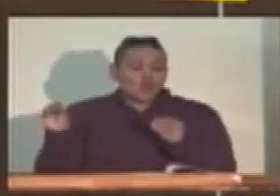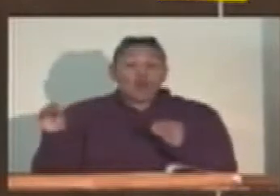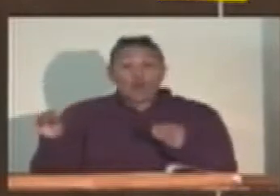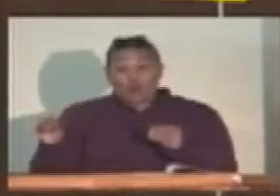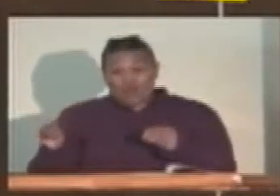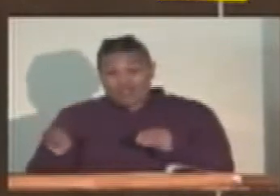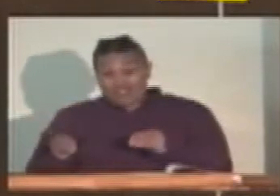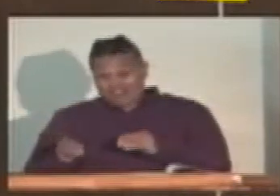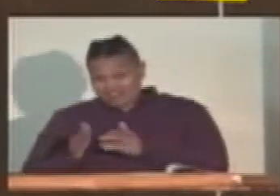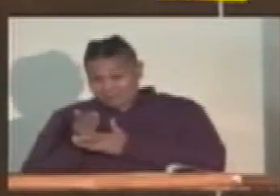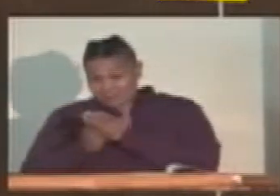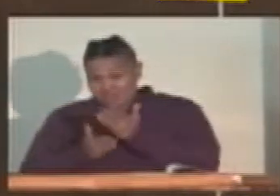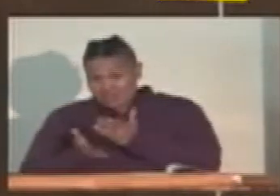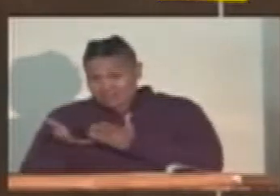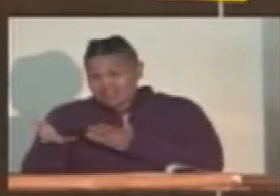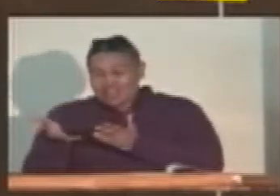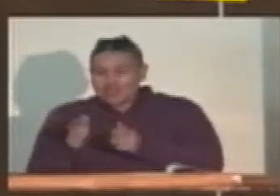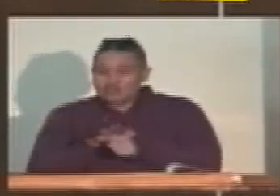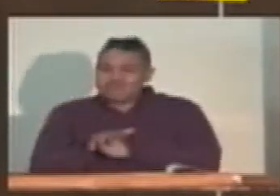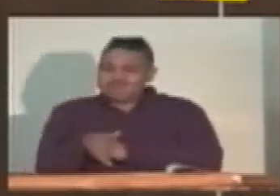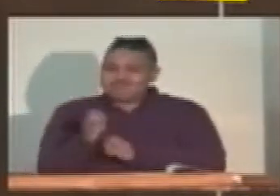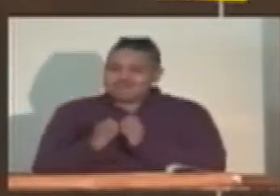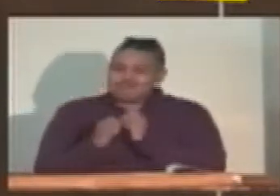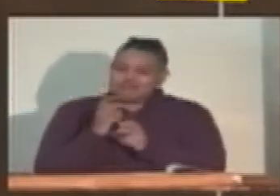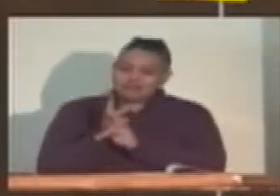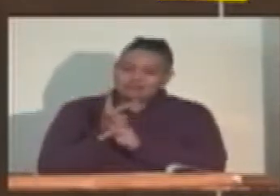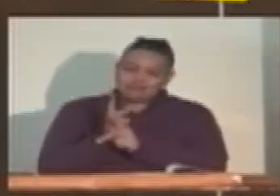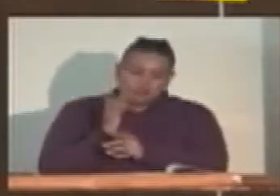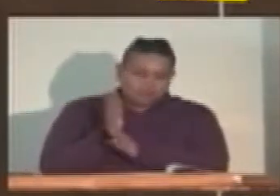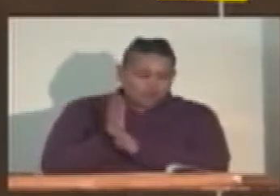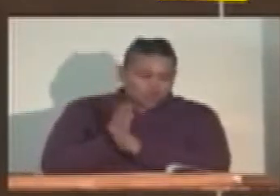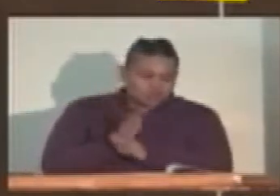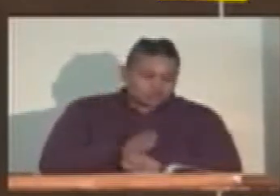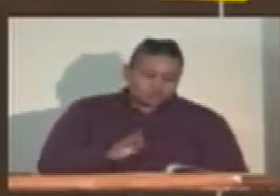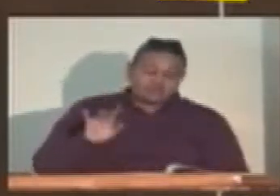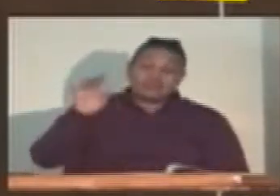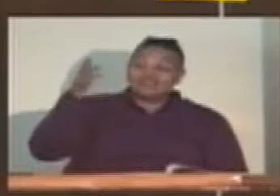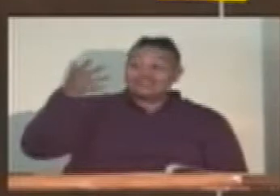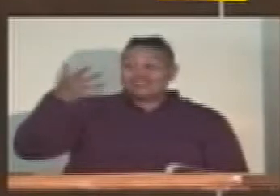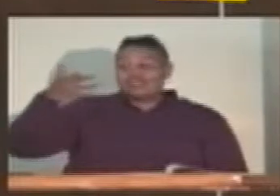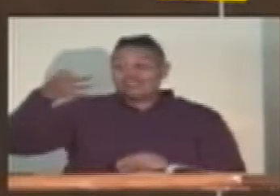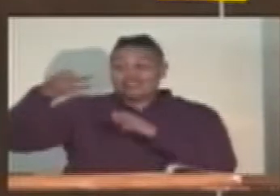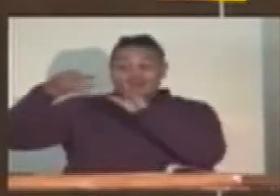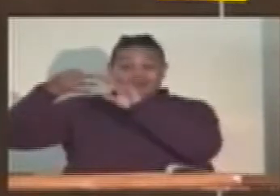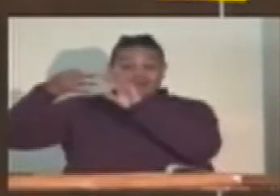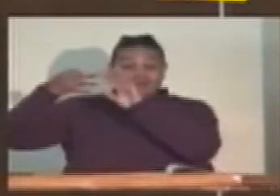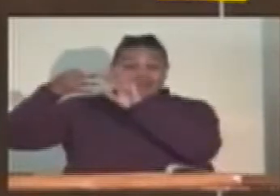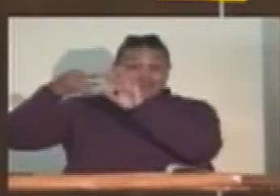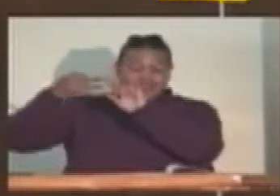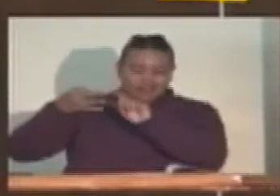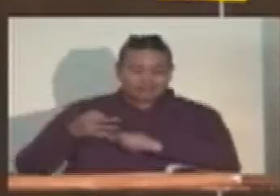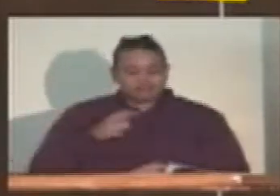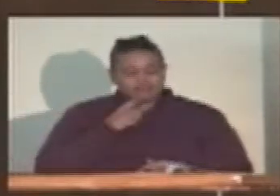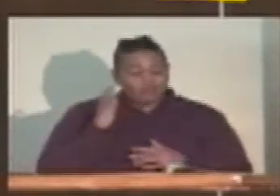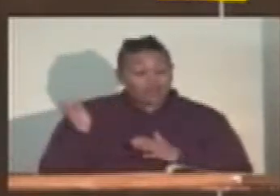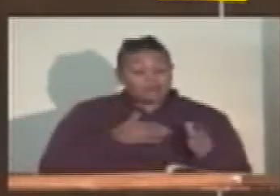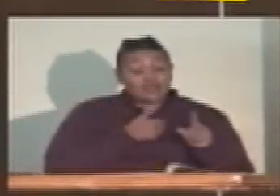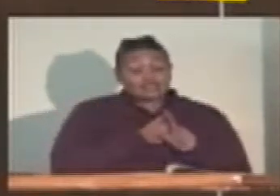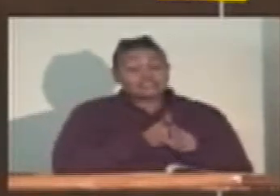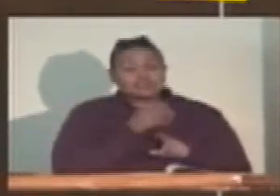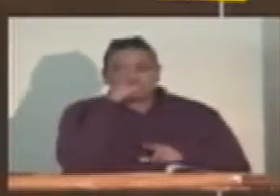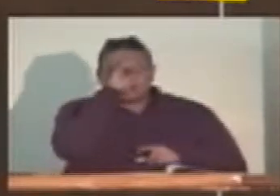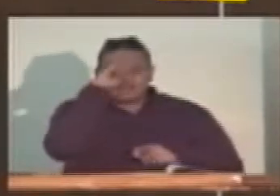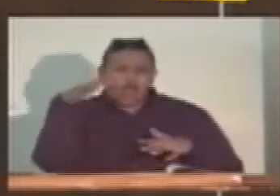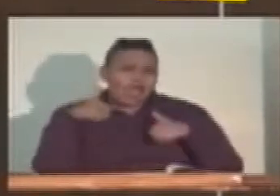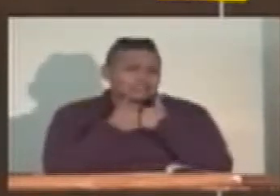to adequately maintain the buses? Number eight, is there a plan to outsource accident